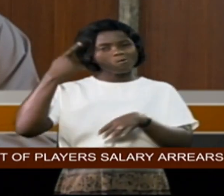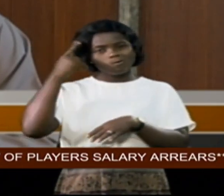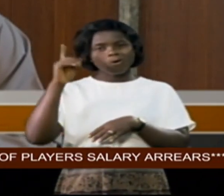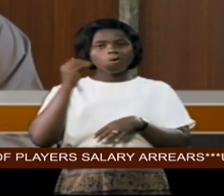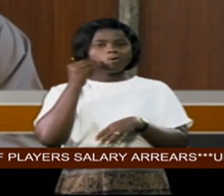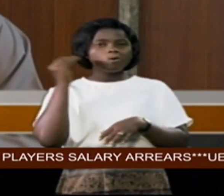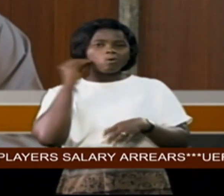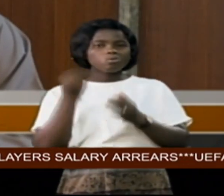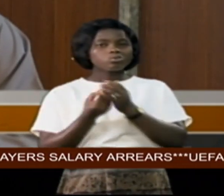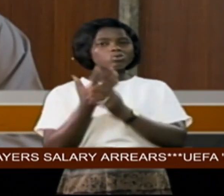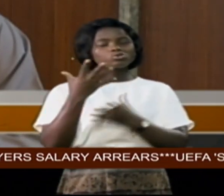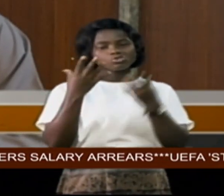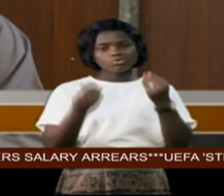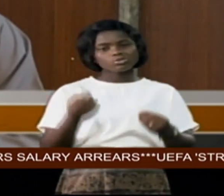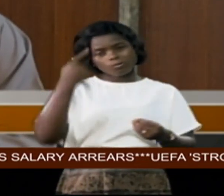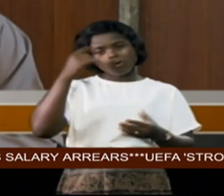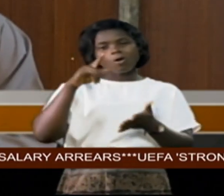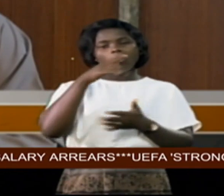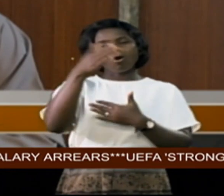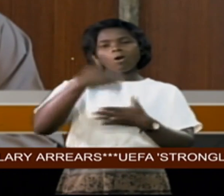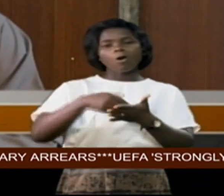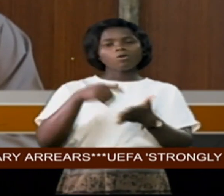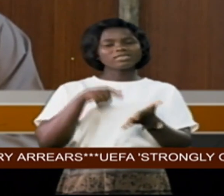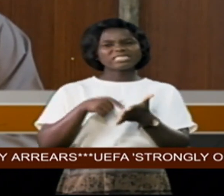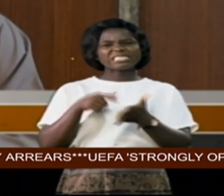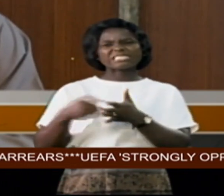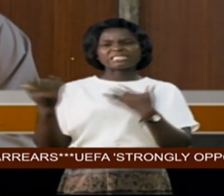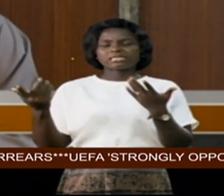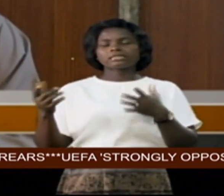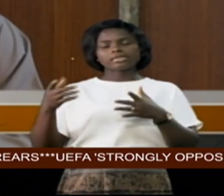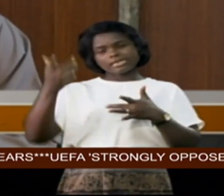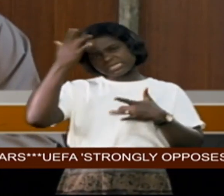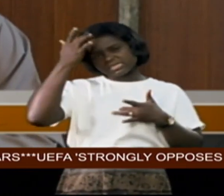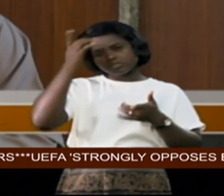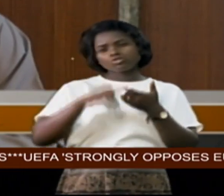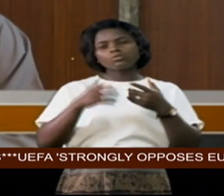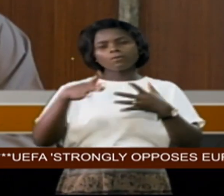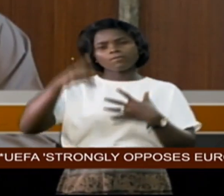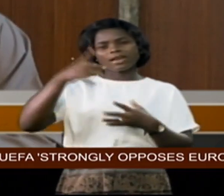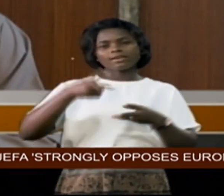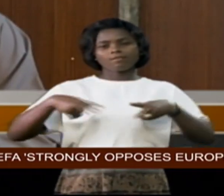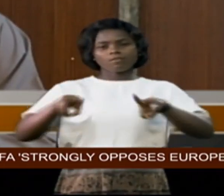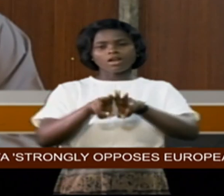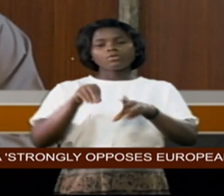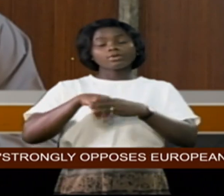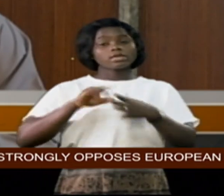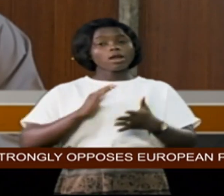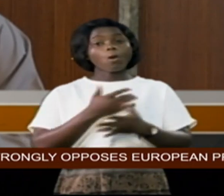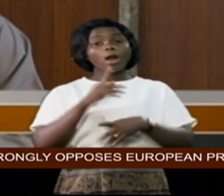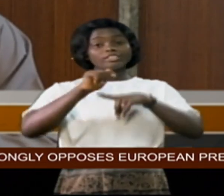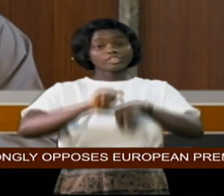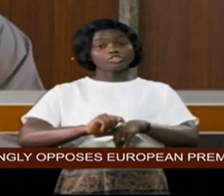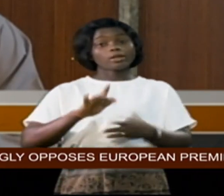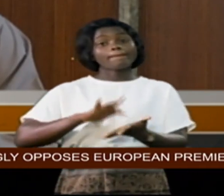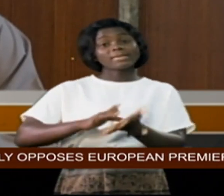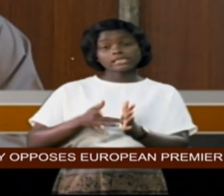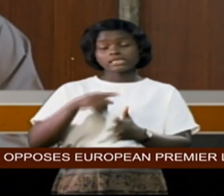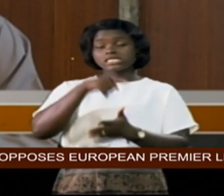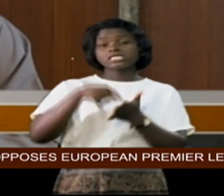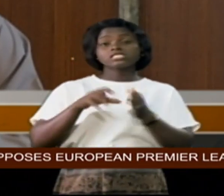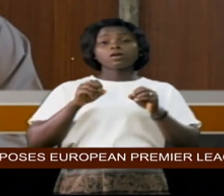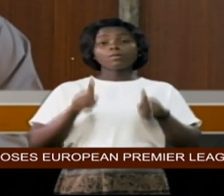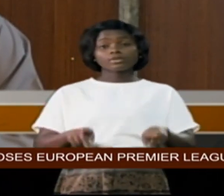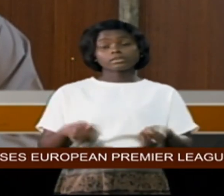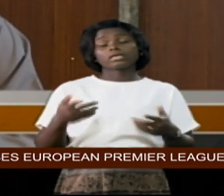public health diseases, to find the value in our traditional medicines, and this is an opportunity with which traditional